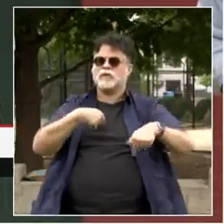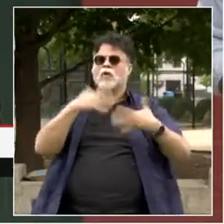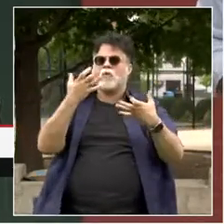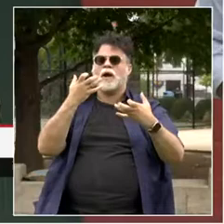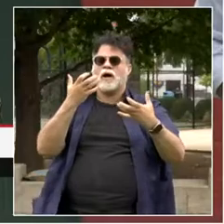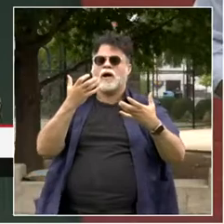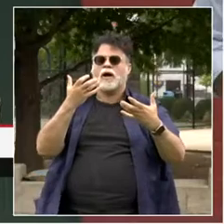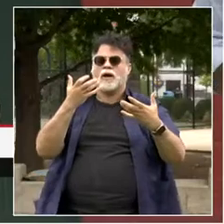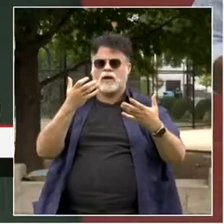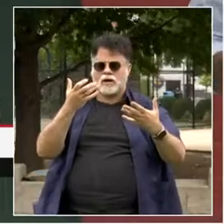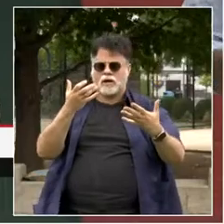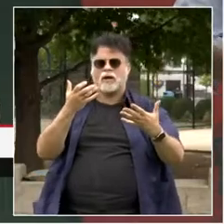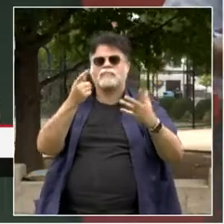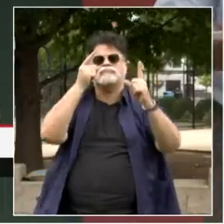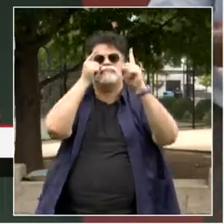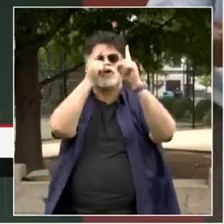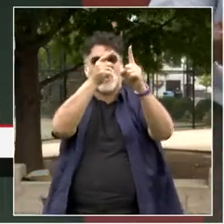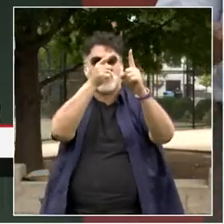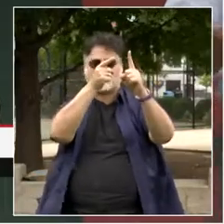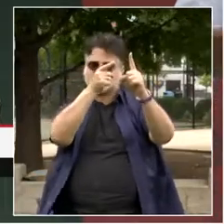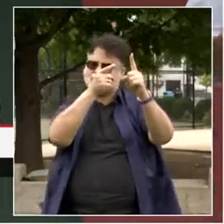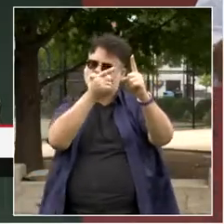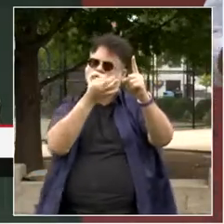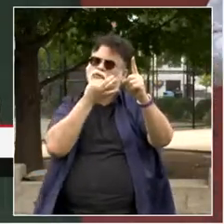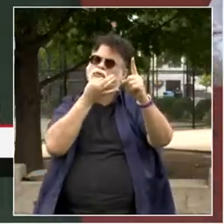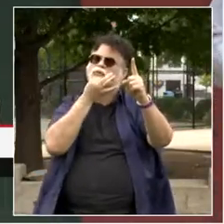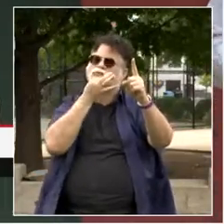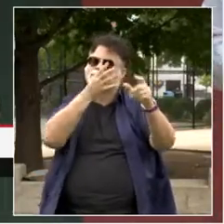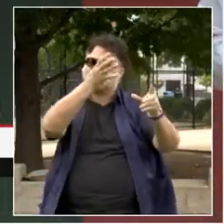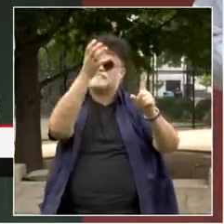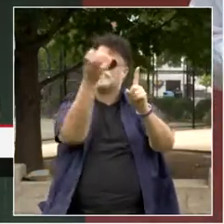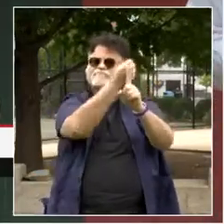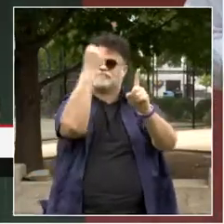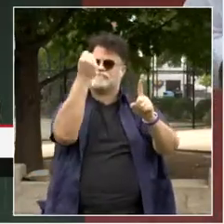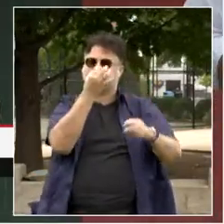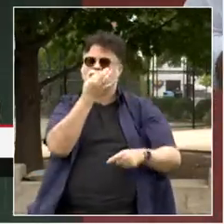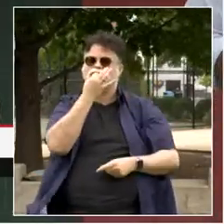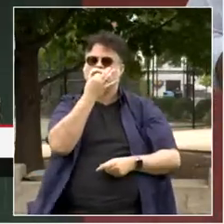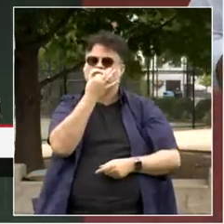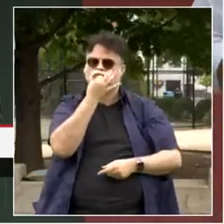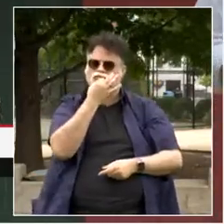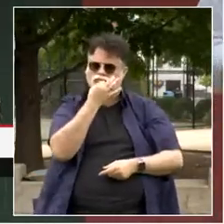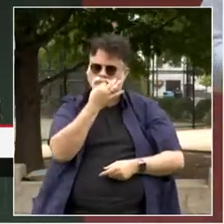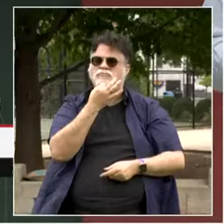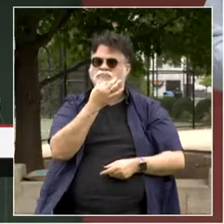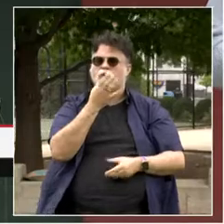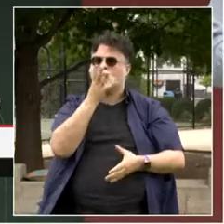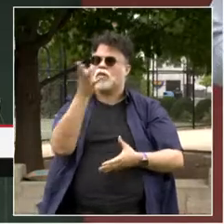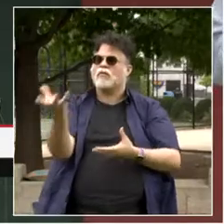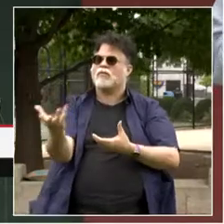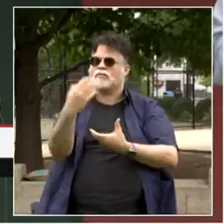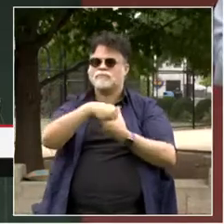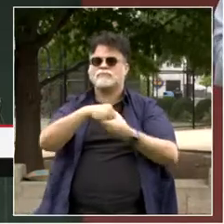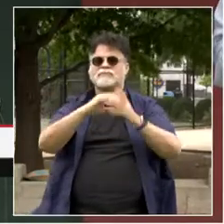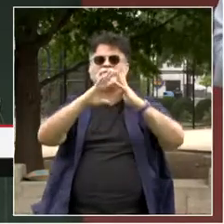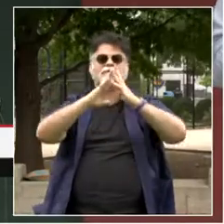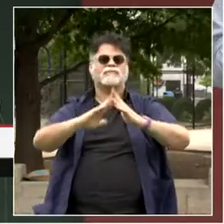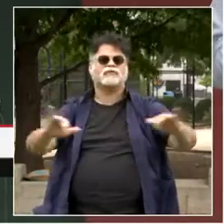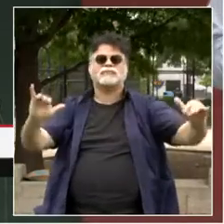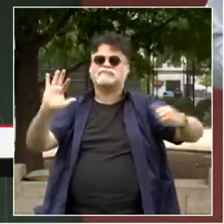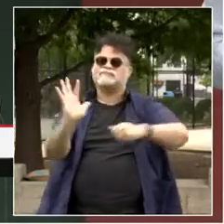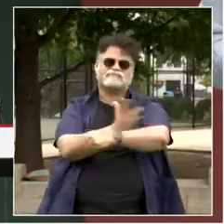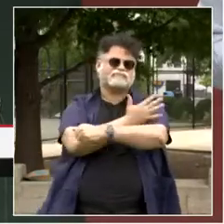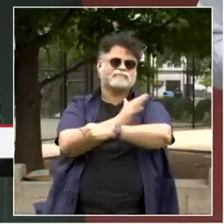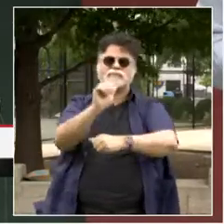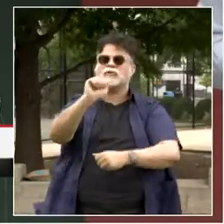our work to expand recreation to people of all ages as well. So I just also want to